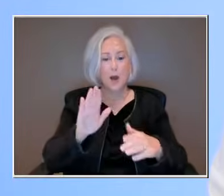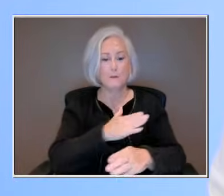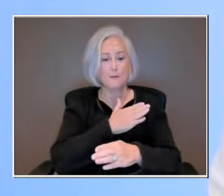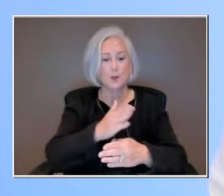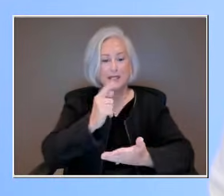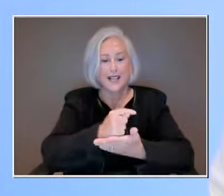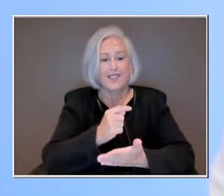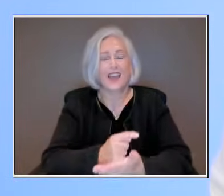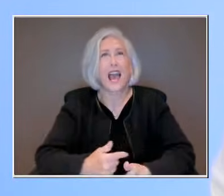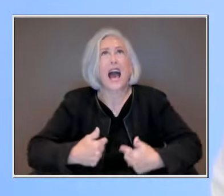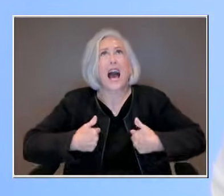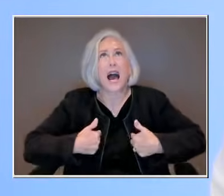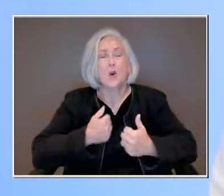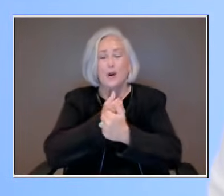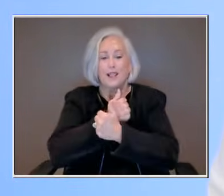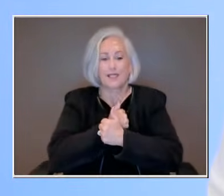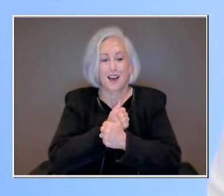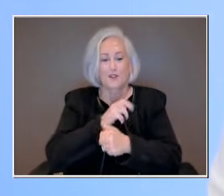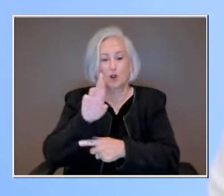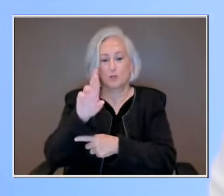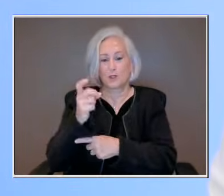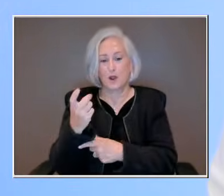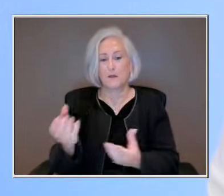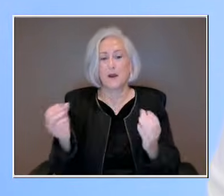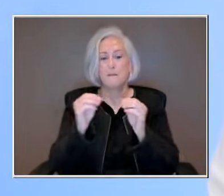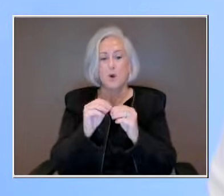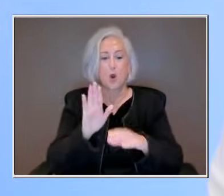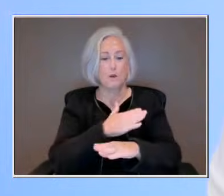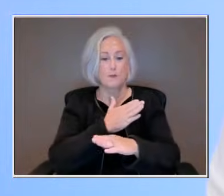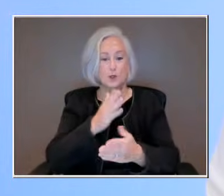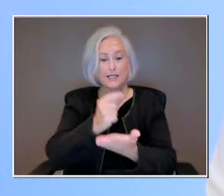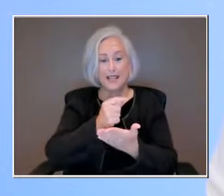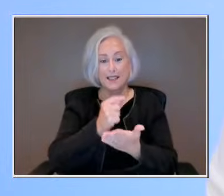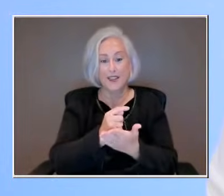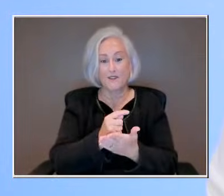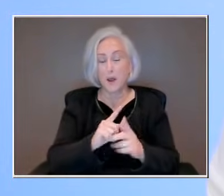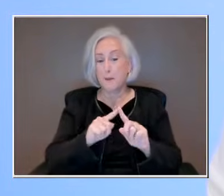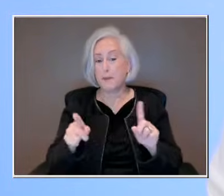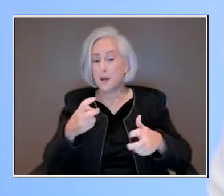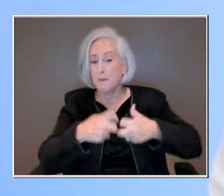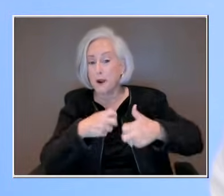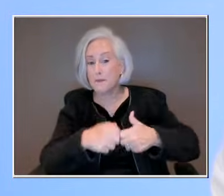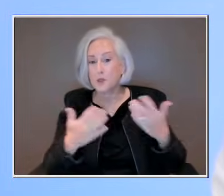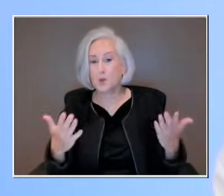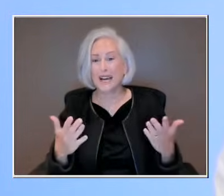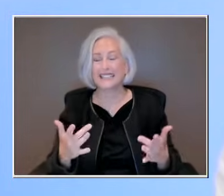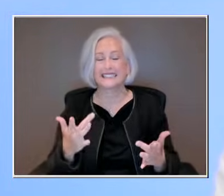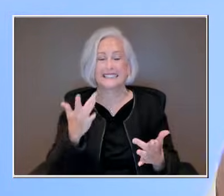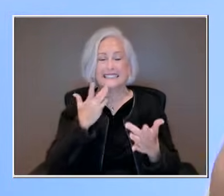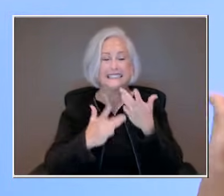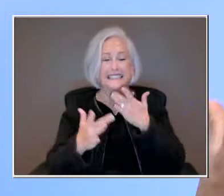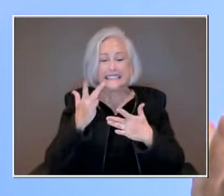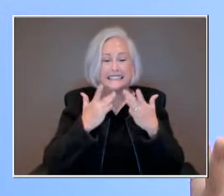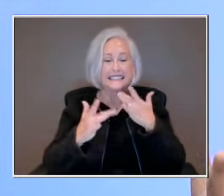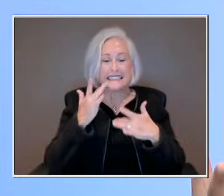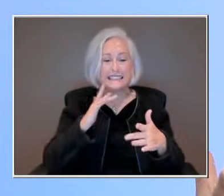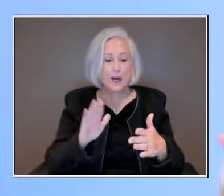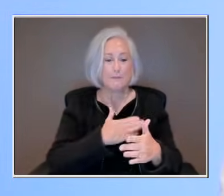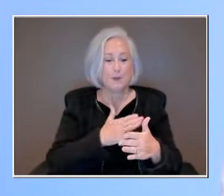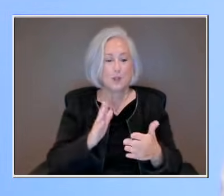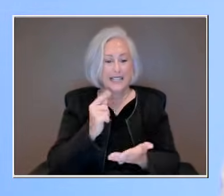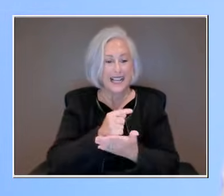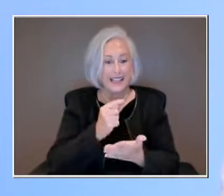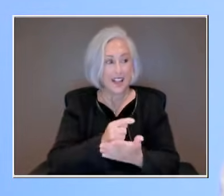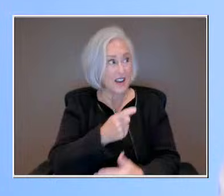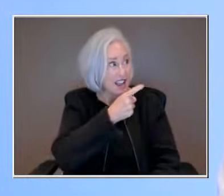prescribe more music therapy. One of the limiting factors is we don't have as many music therapists out there. I wish we had more. If anyone is interested